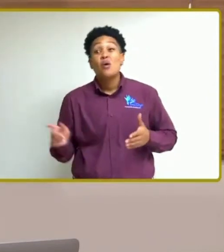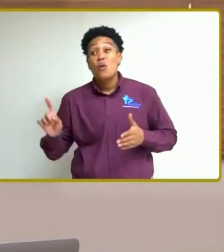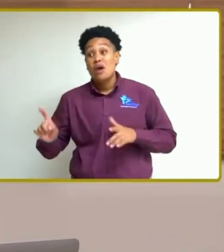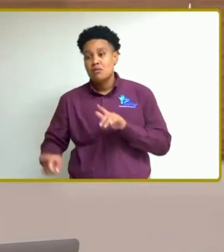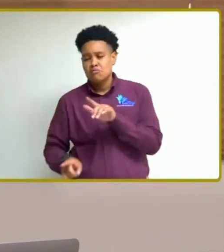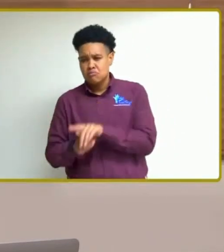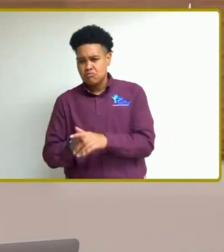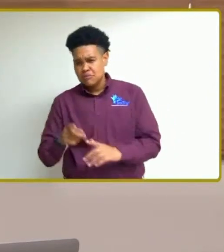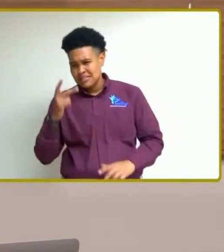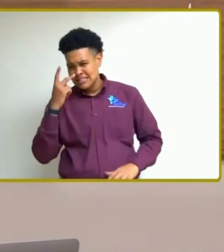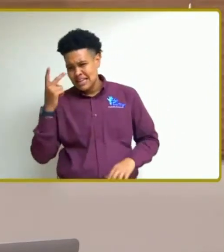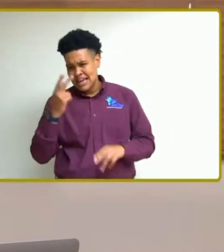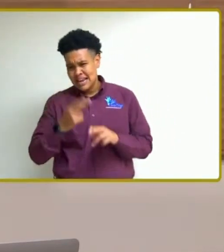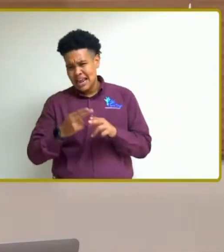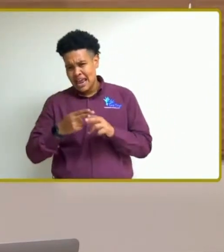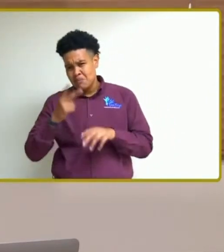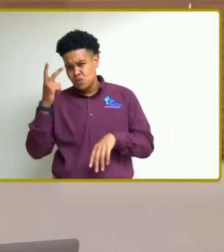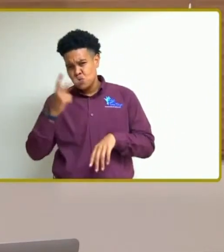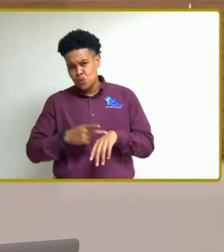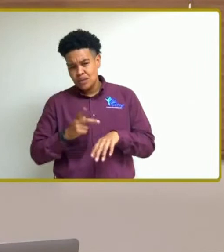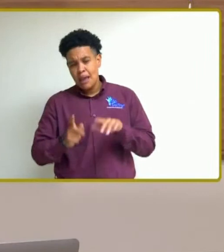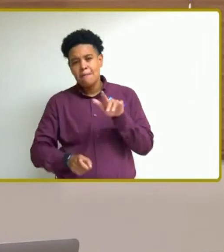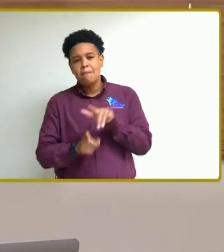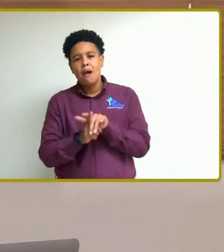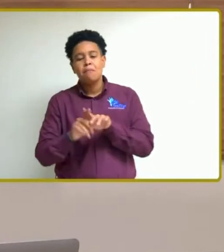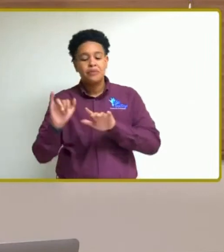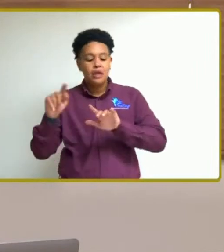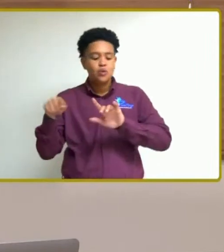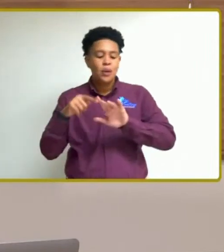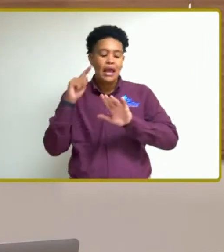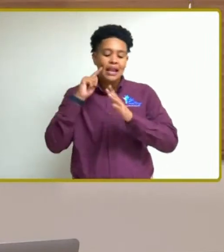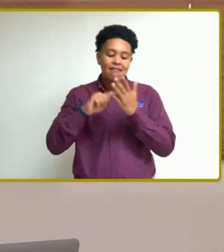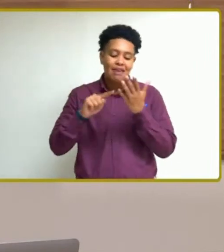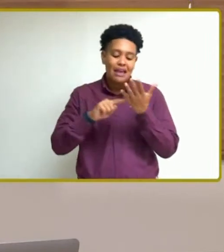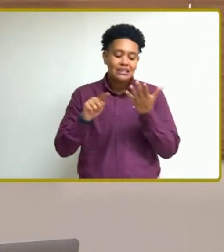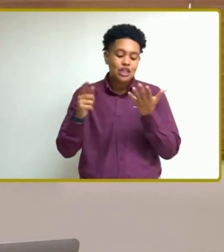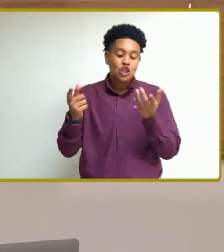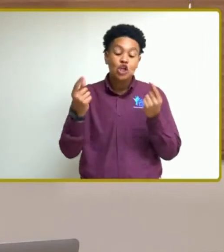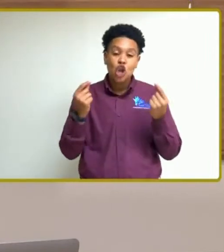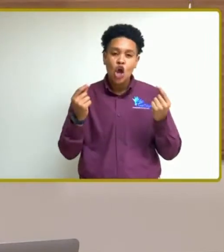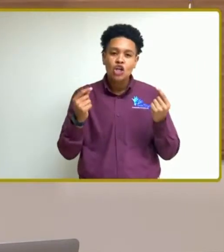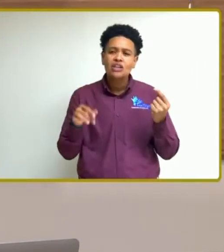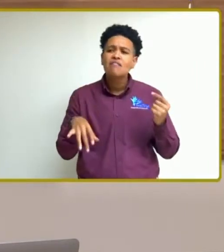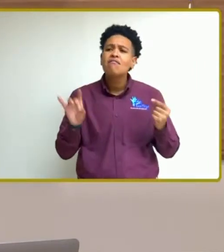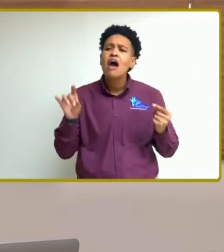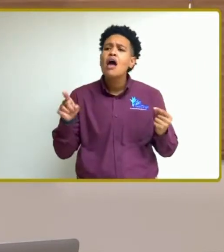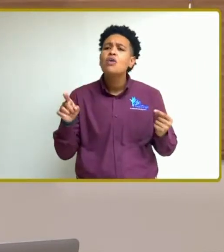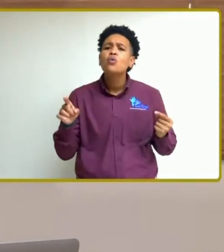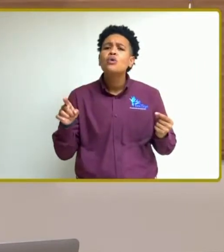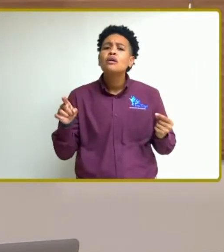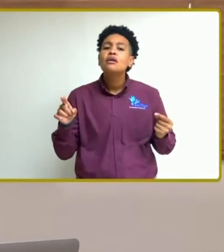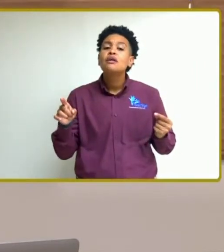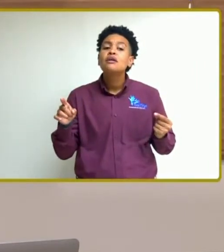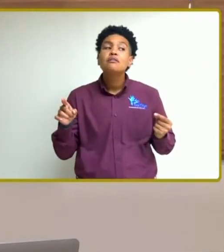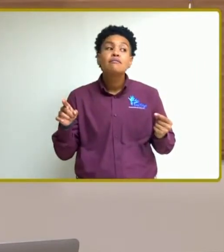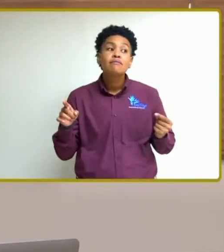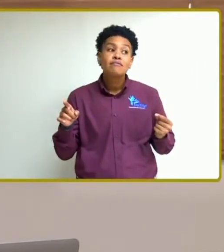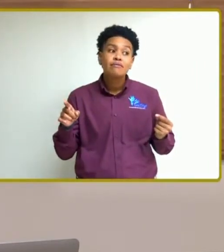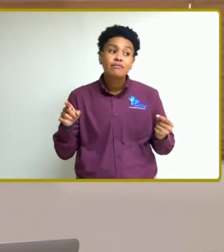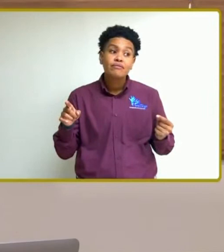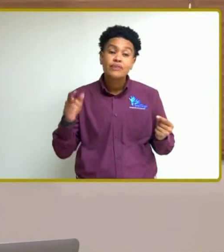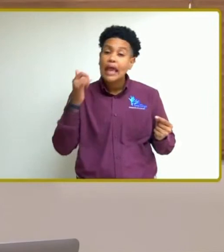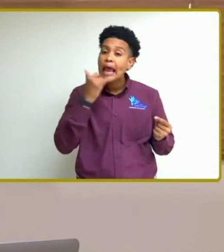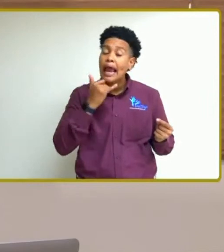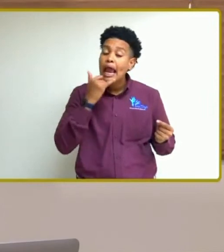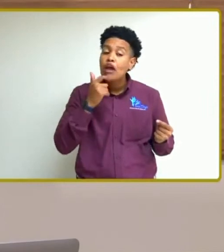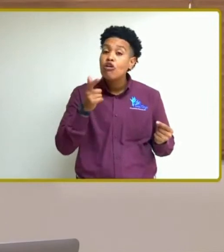you may see a name comes up twice, then that is when investigations are done to find out, is this an